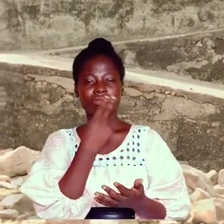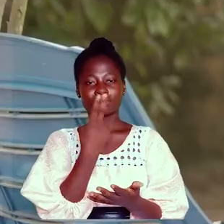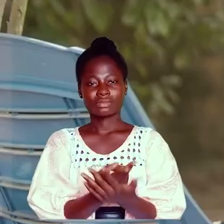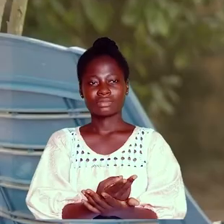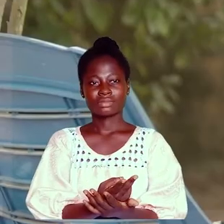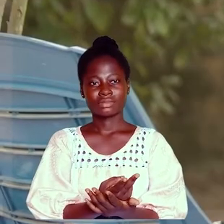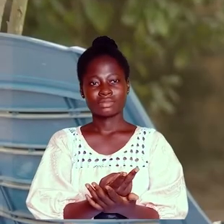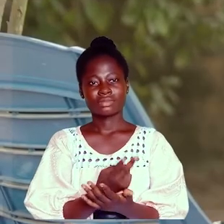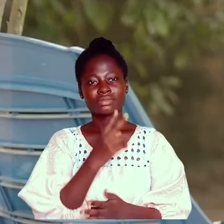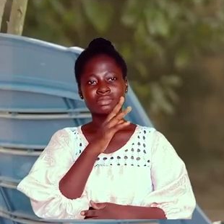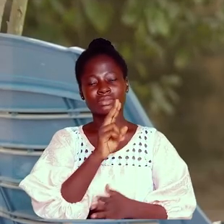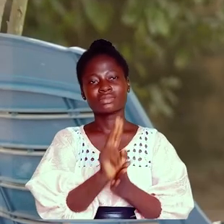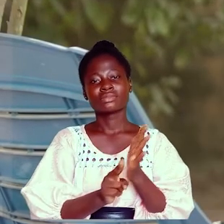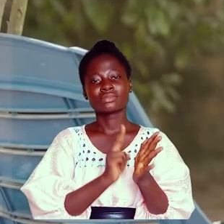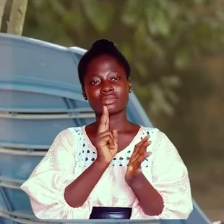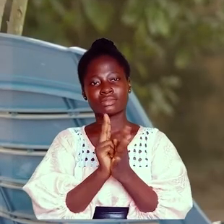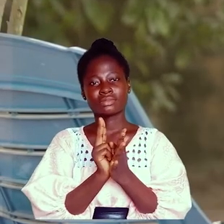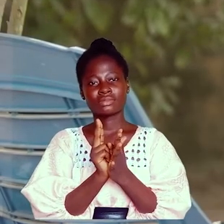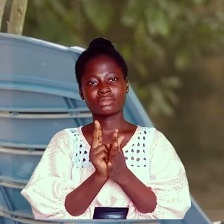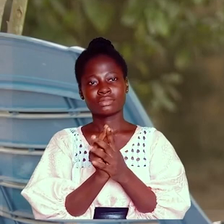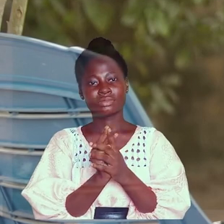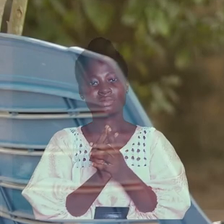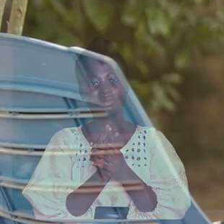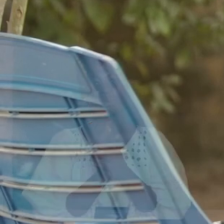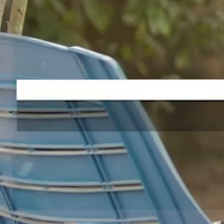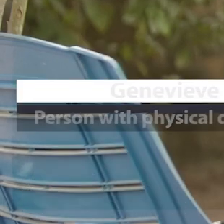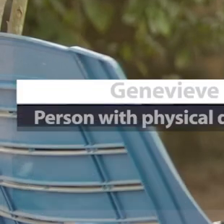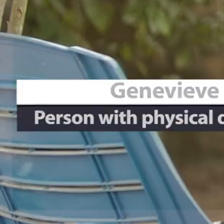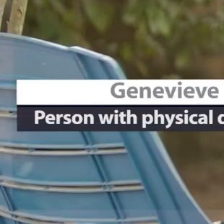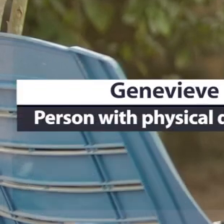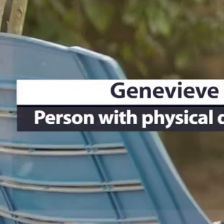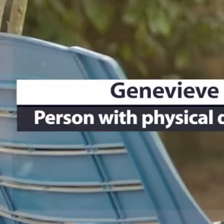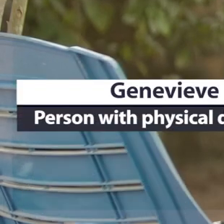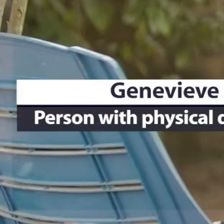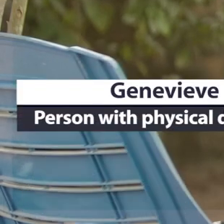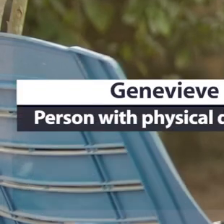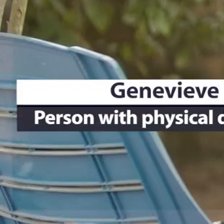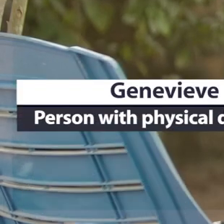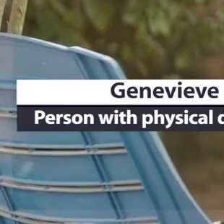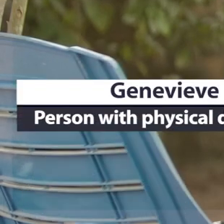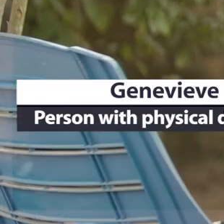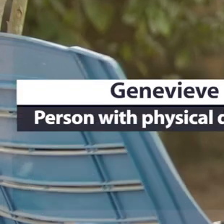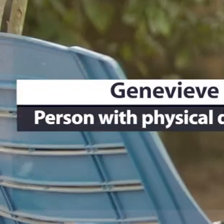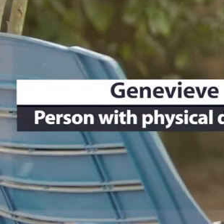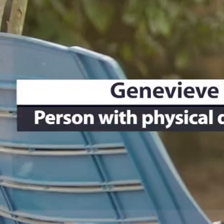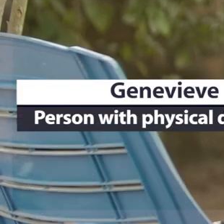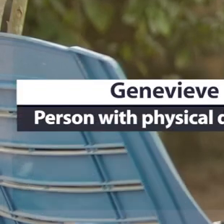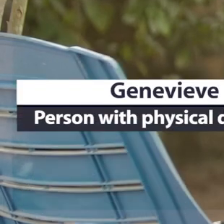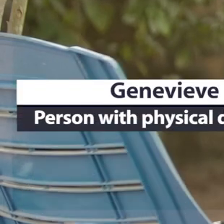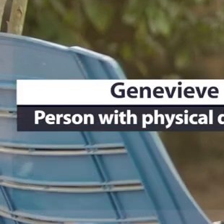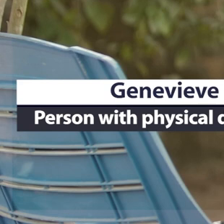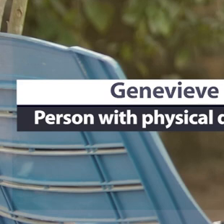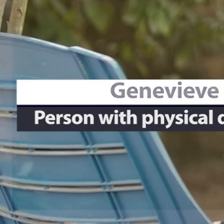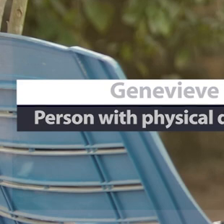in 2004. I was hospitalized for 2 years. Genevieve, a person with physical